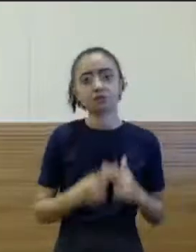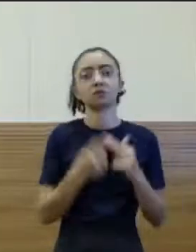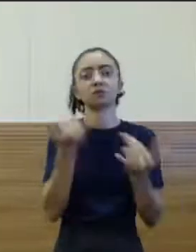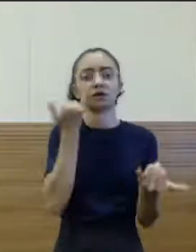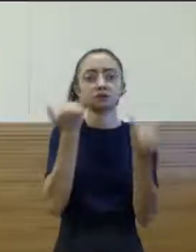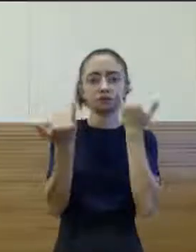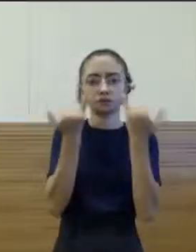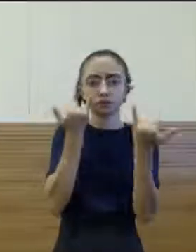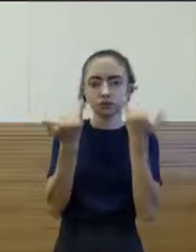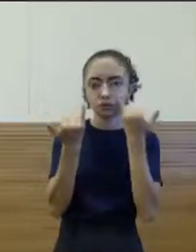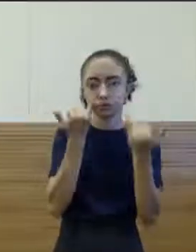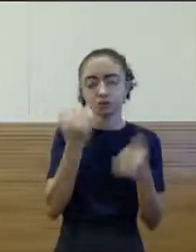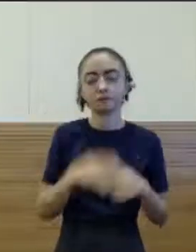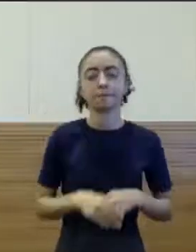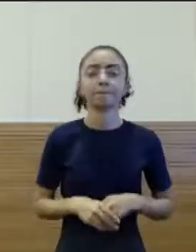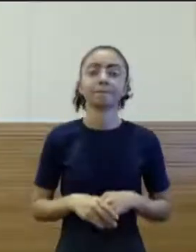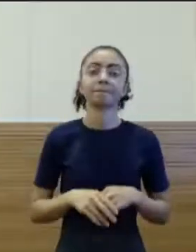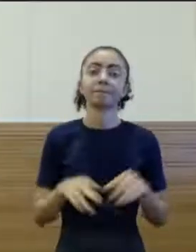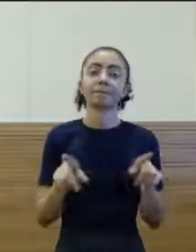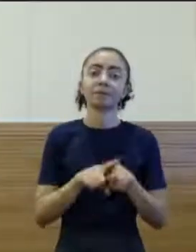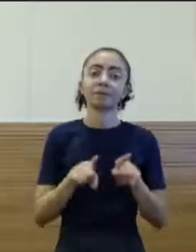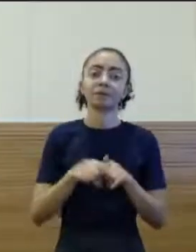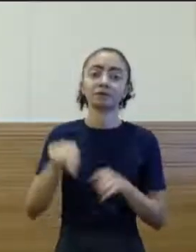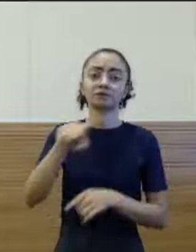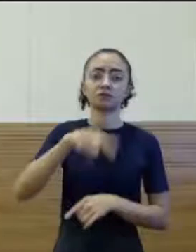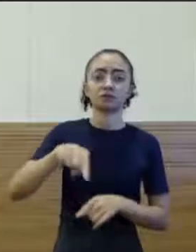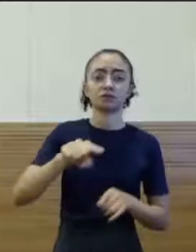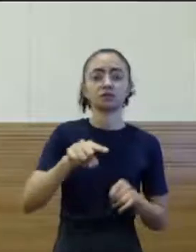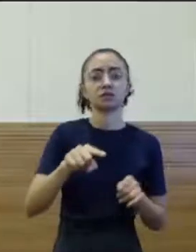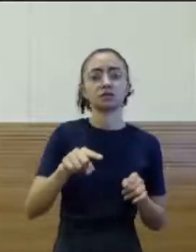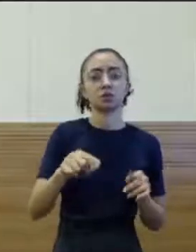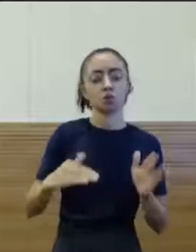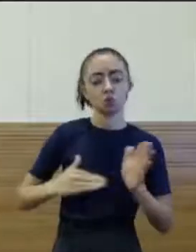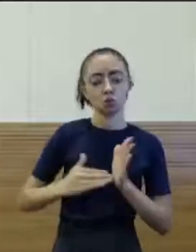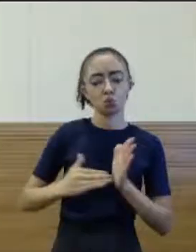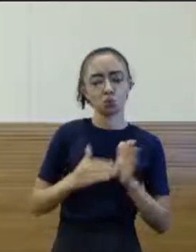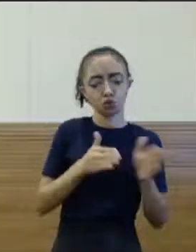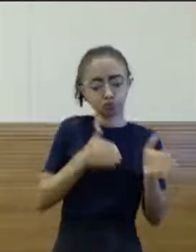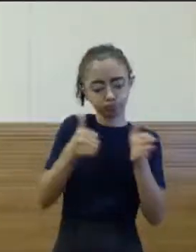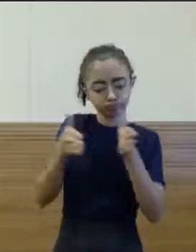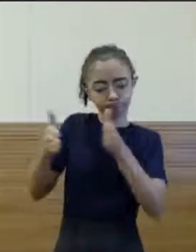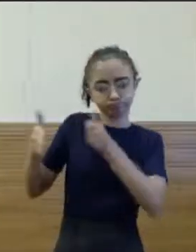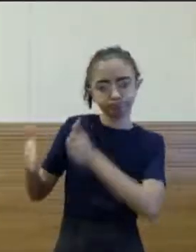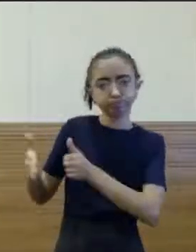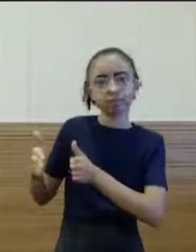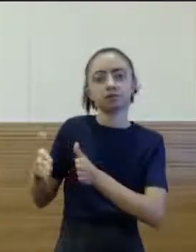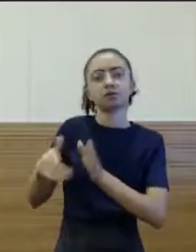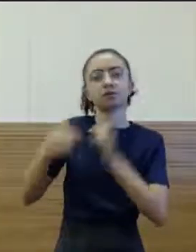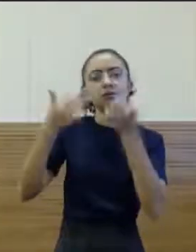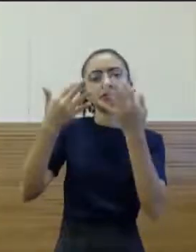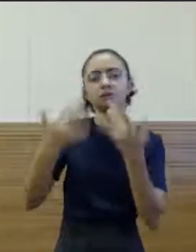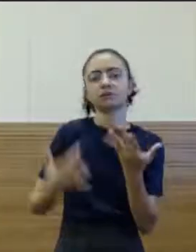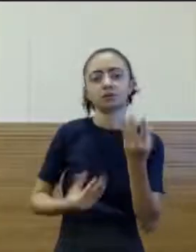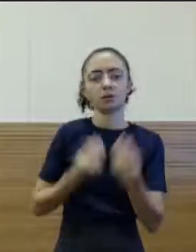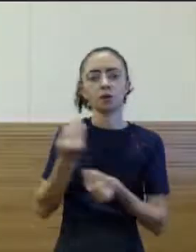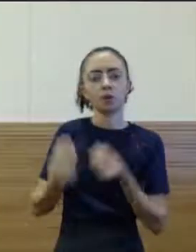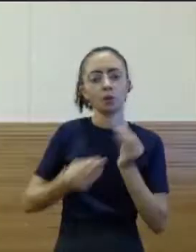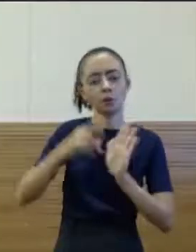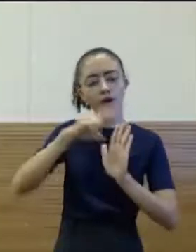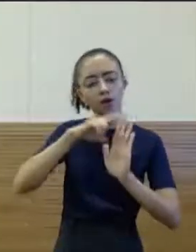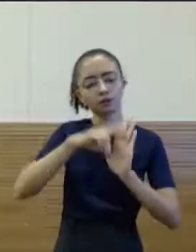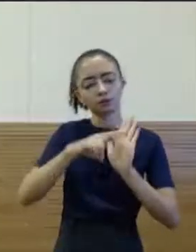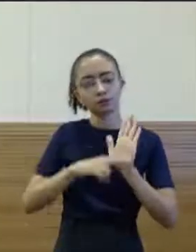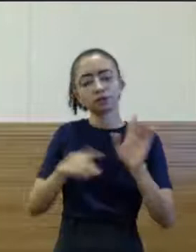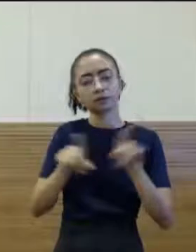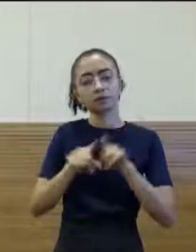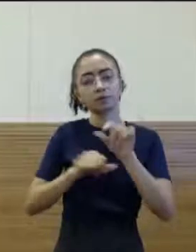And as you can see here in the last phases, that we see this normative and the changes of